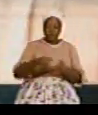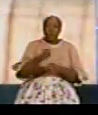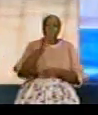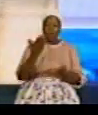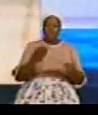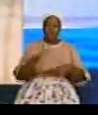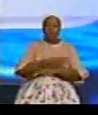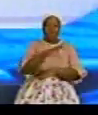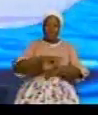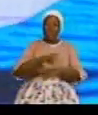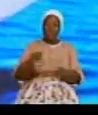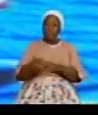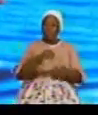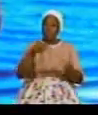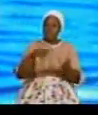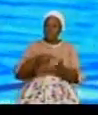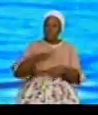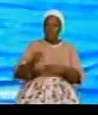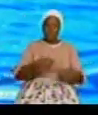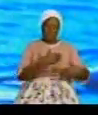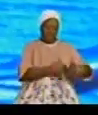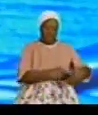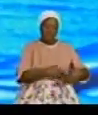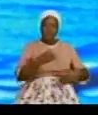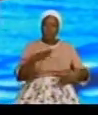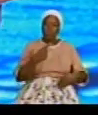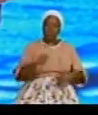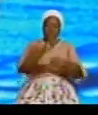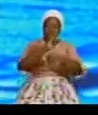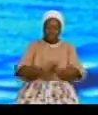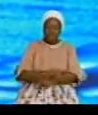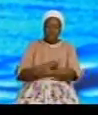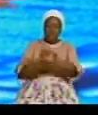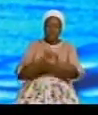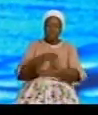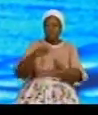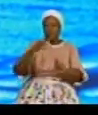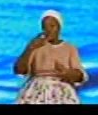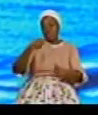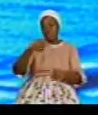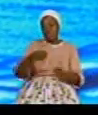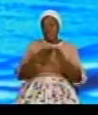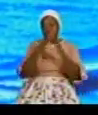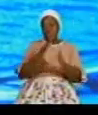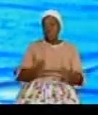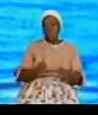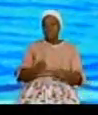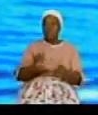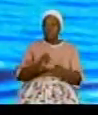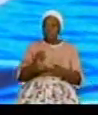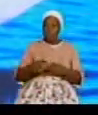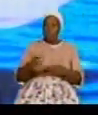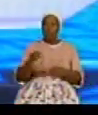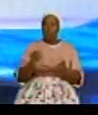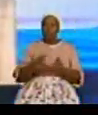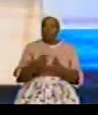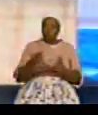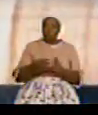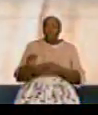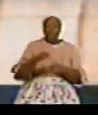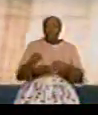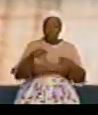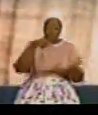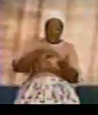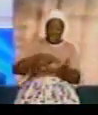you stand on the side of the traditions of the elders, or did you stand